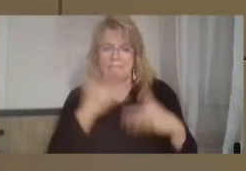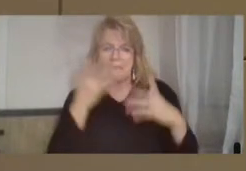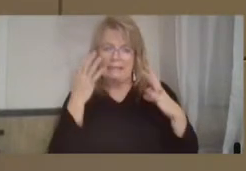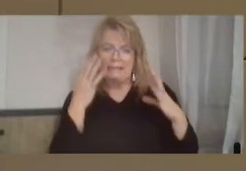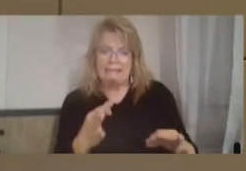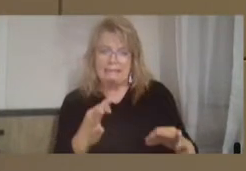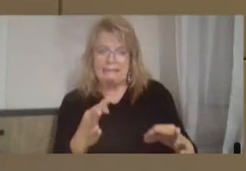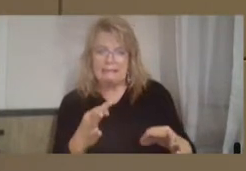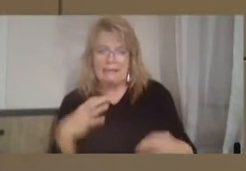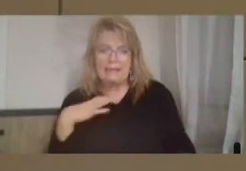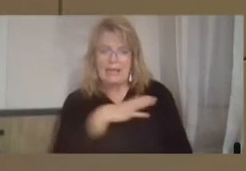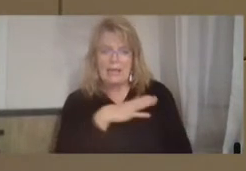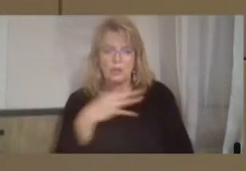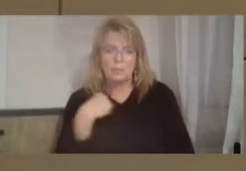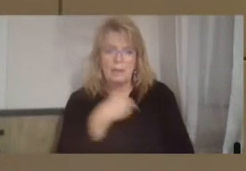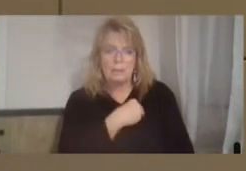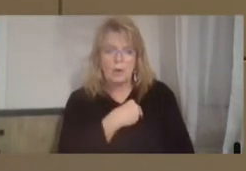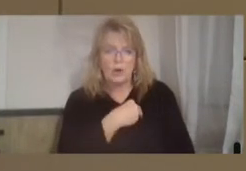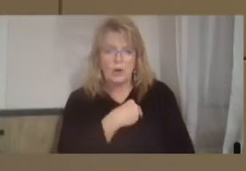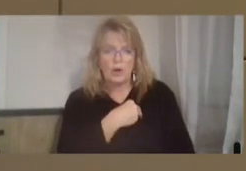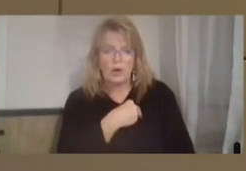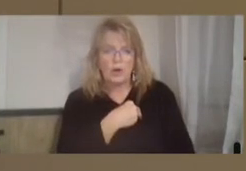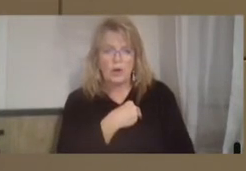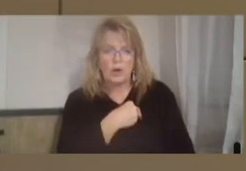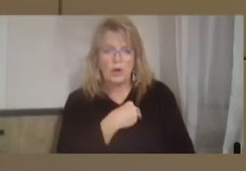Councilmember Driggs.